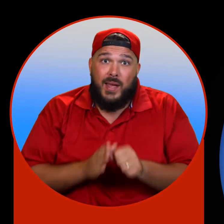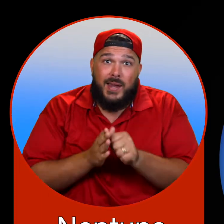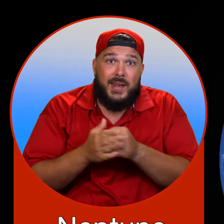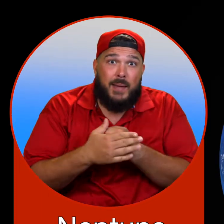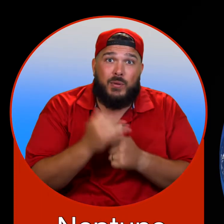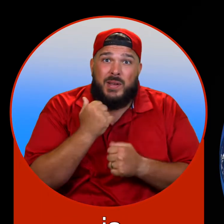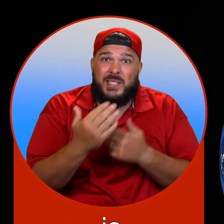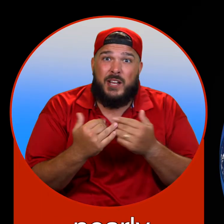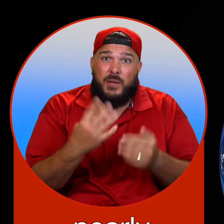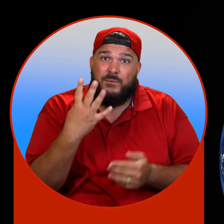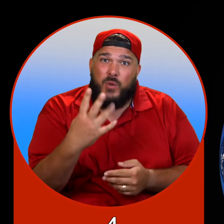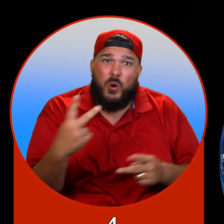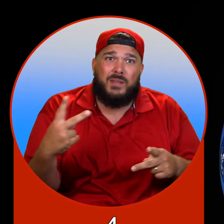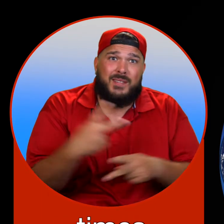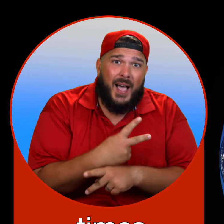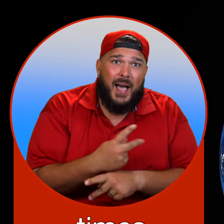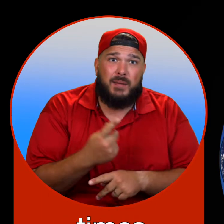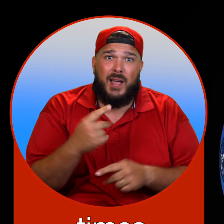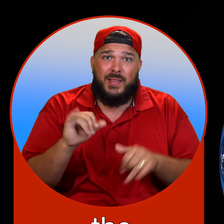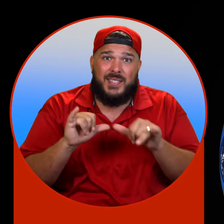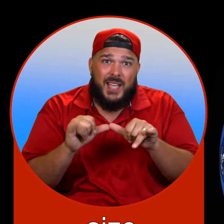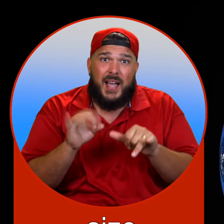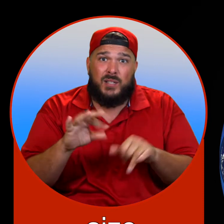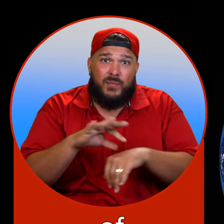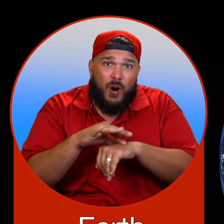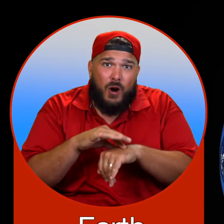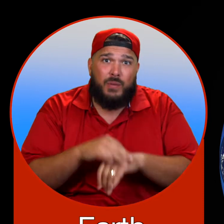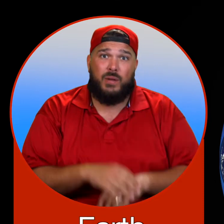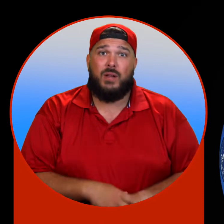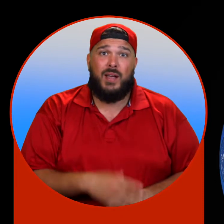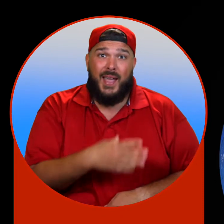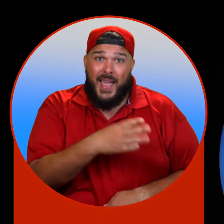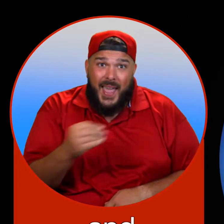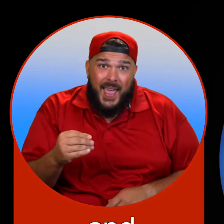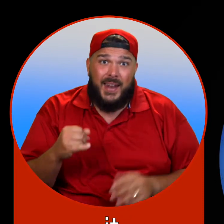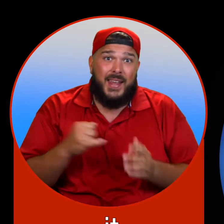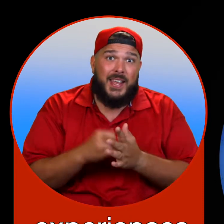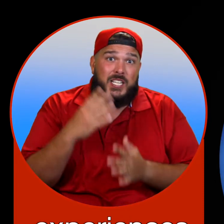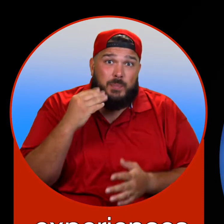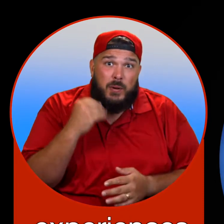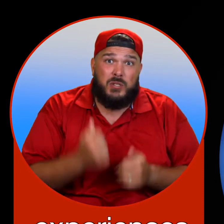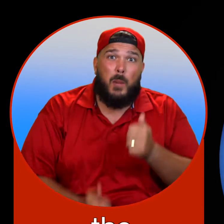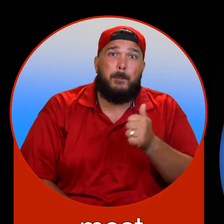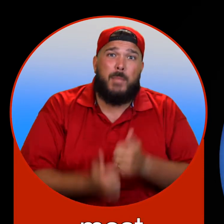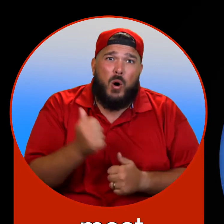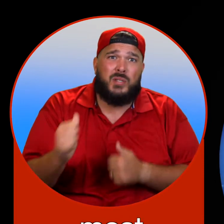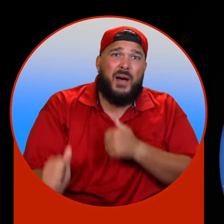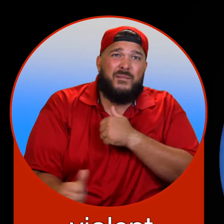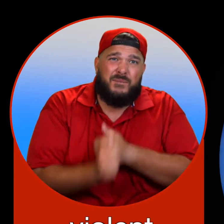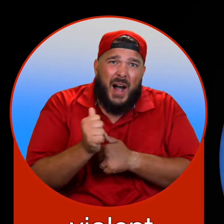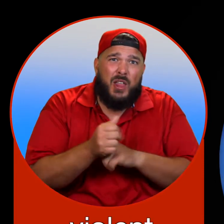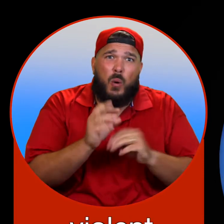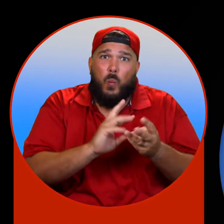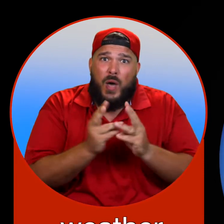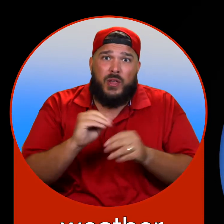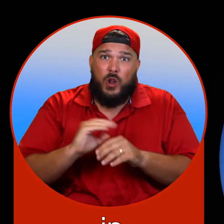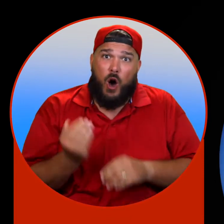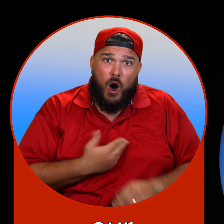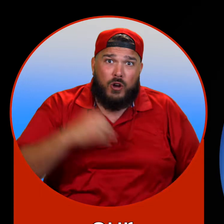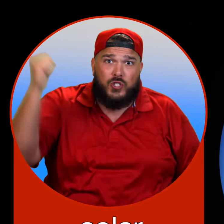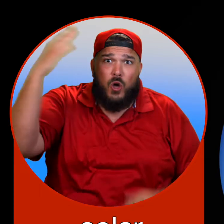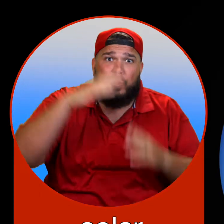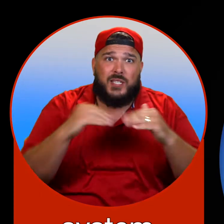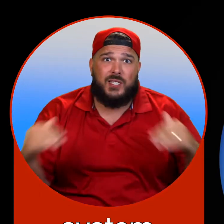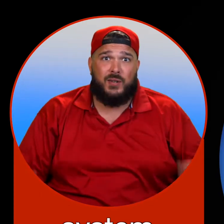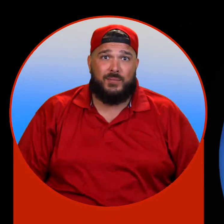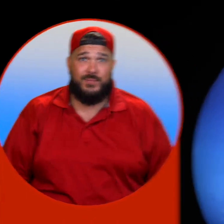Neptune is nearly four times the size of Earth. And it experienced the most violent weather in